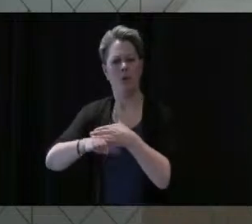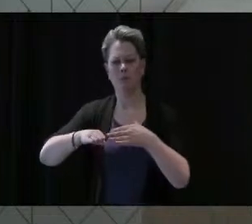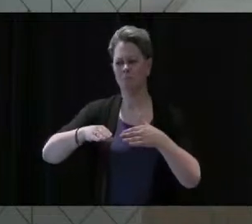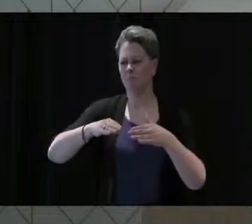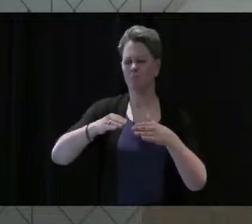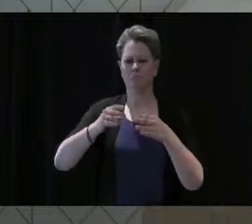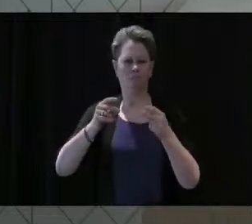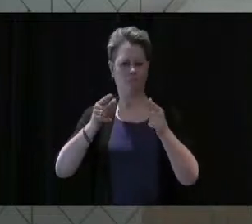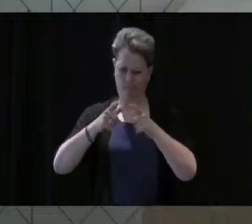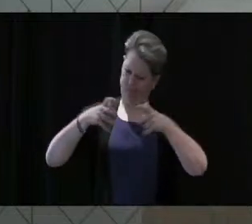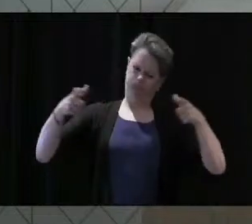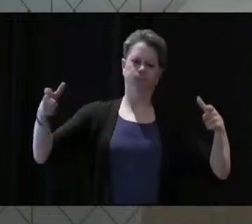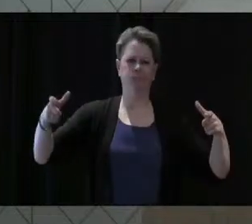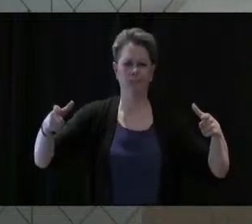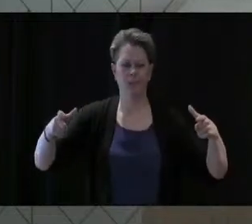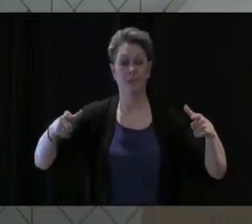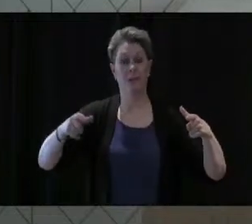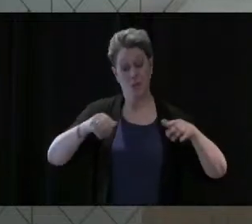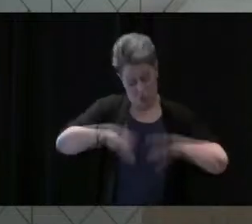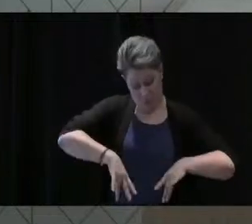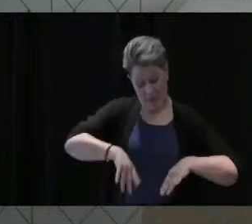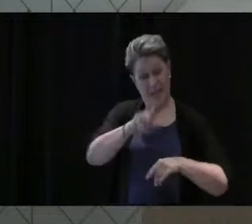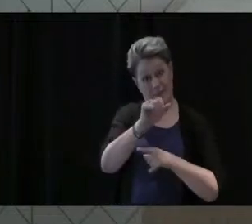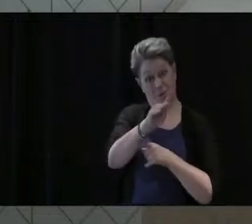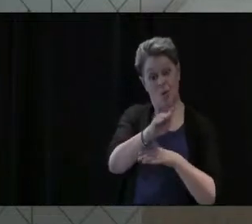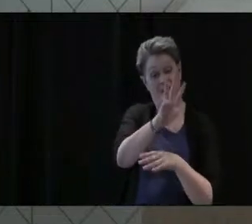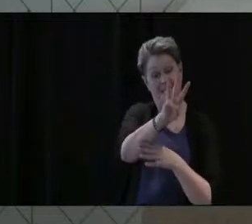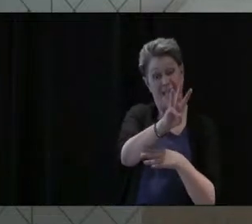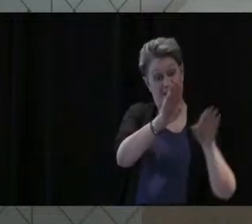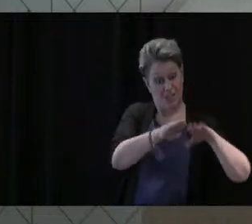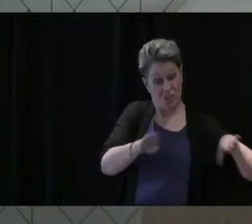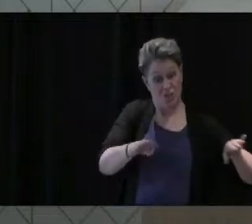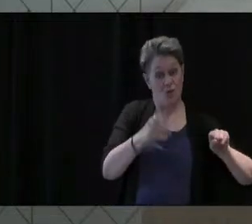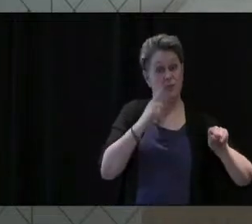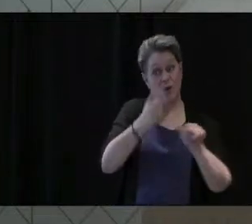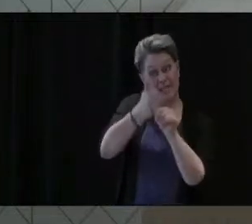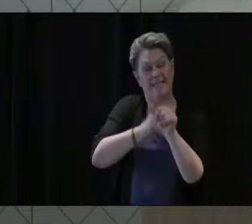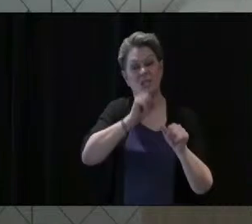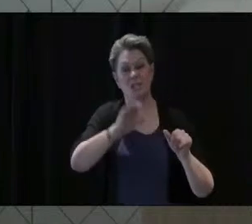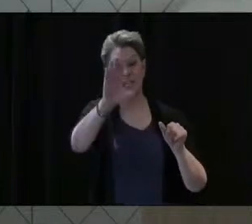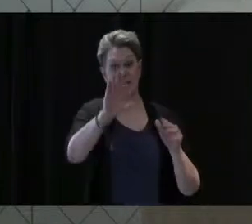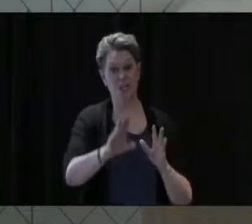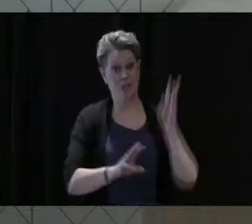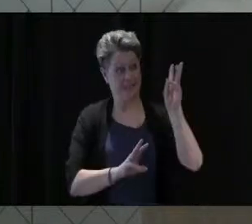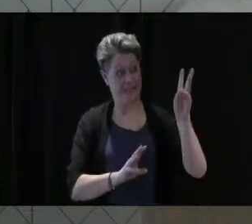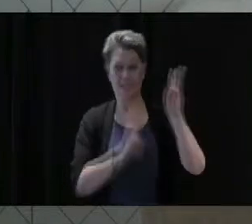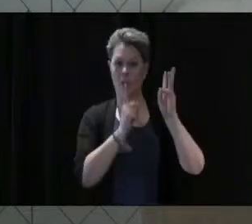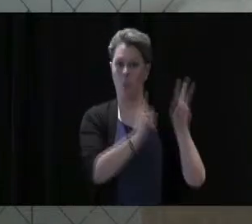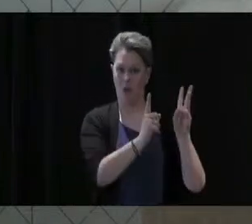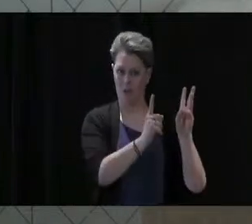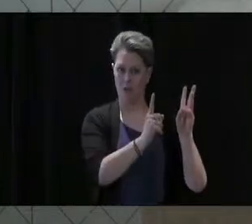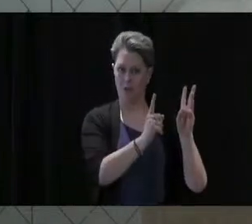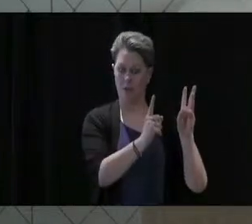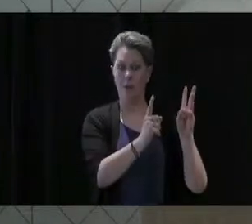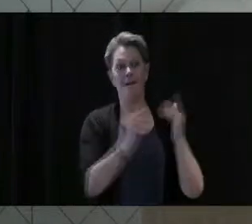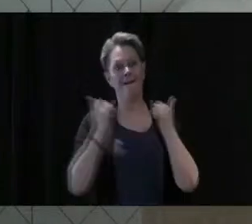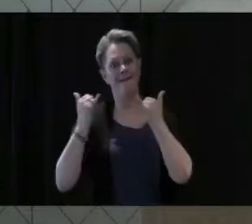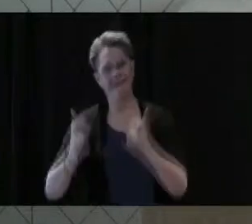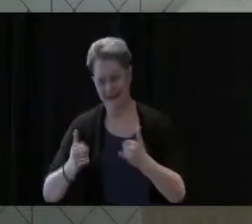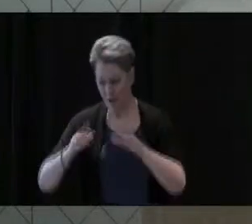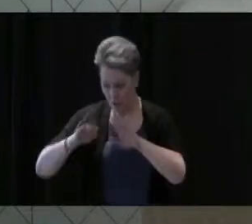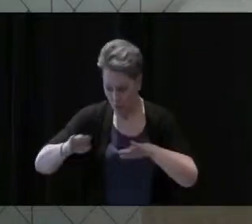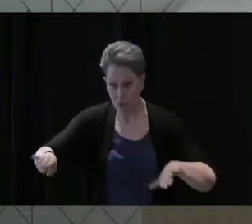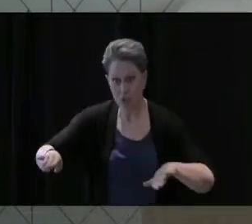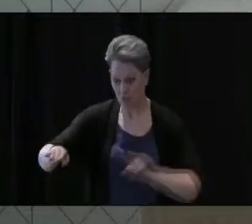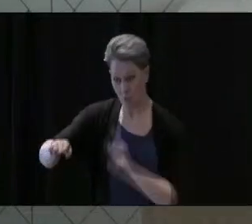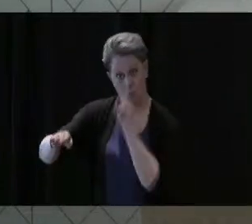Labrador had six children to support every senior citizen. Now each child must power